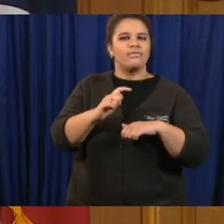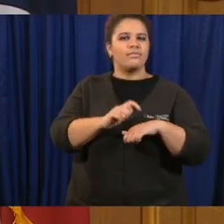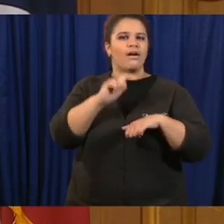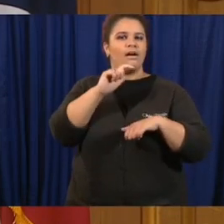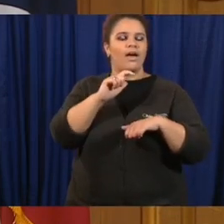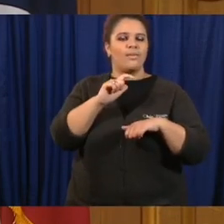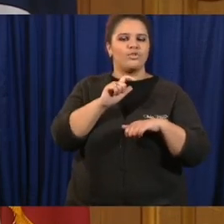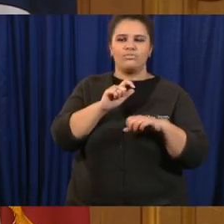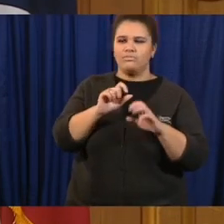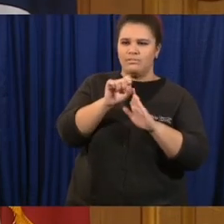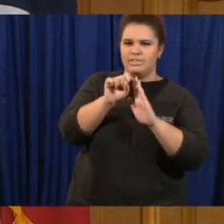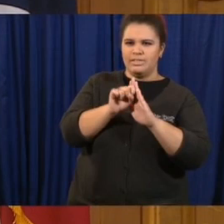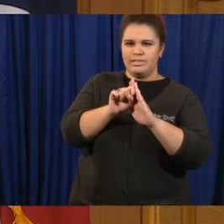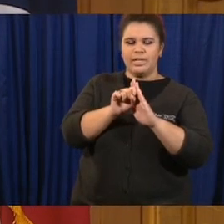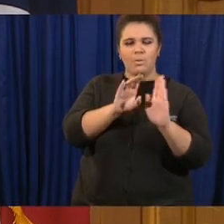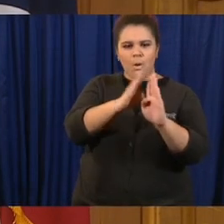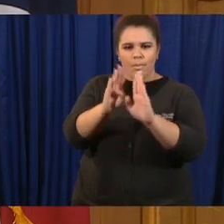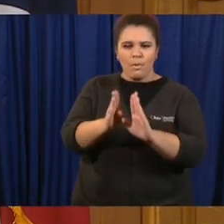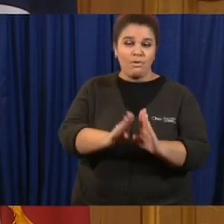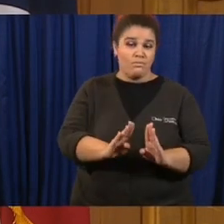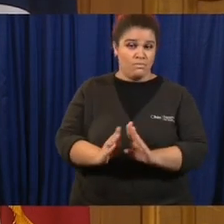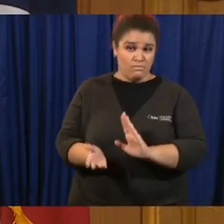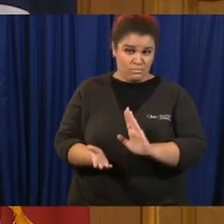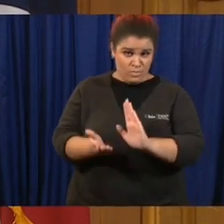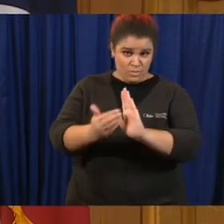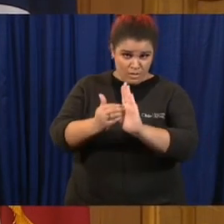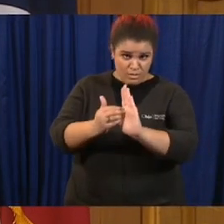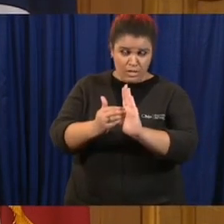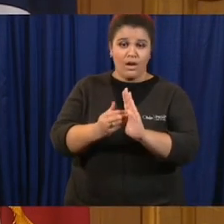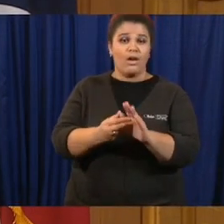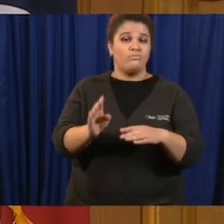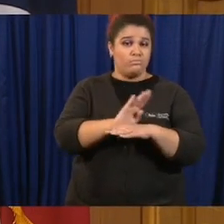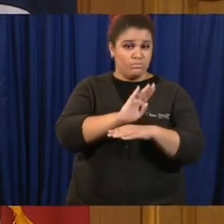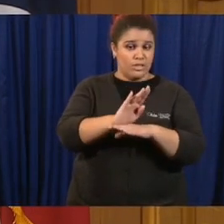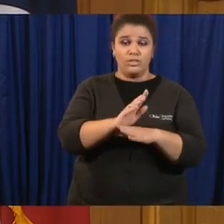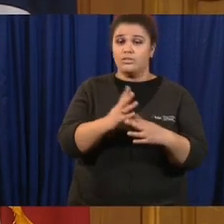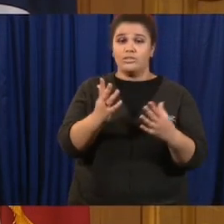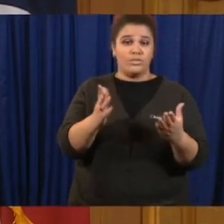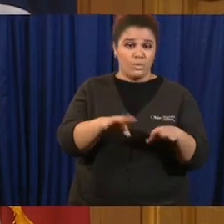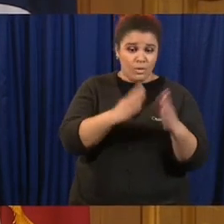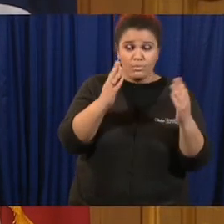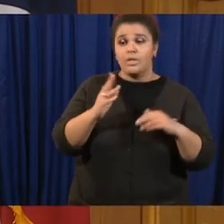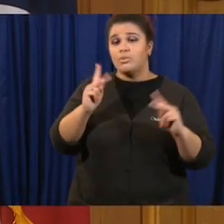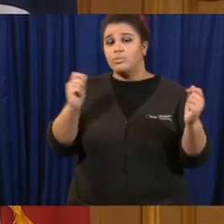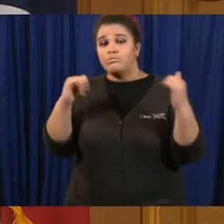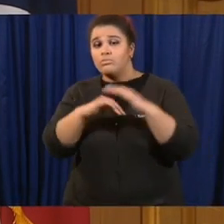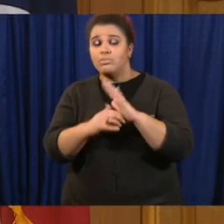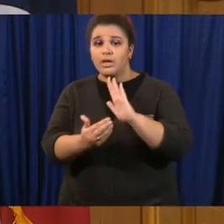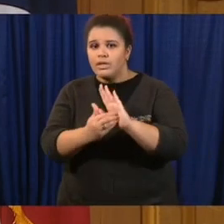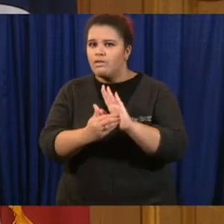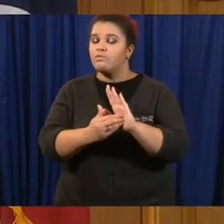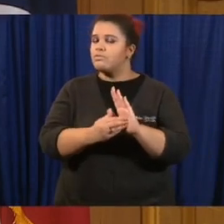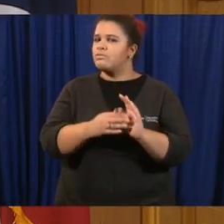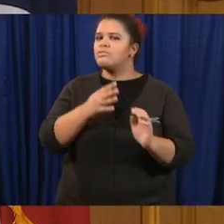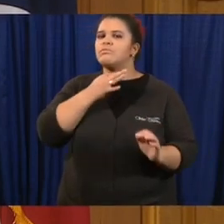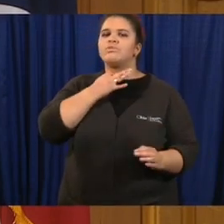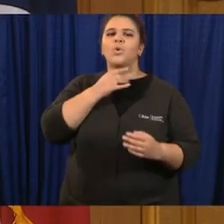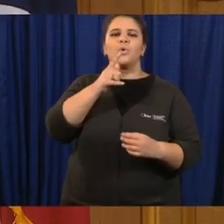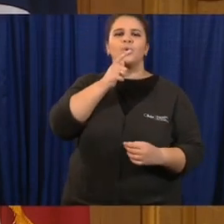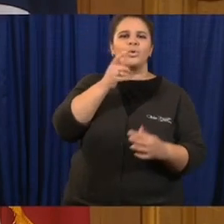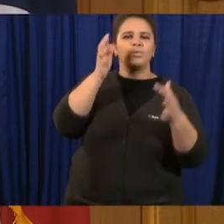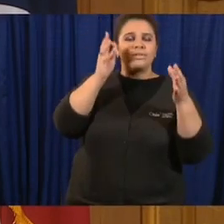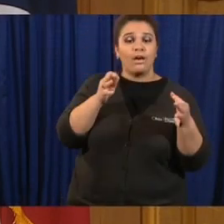Hello, Governor. Ben Garbrick with ABC6 and Fox 28. You mentioned a moment ago that you have fairly frequent conversations with the Vice President and other folks in